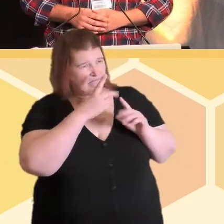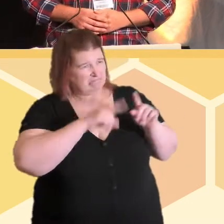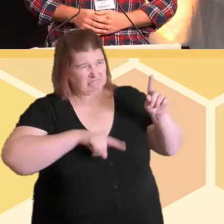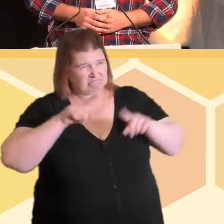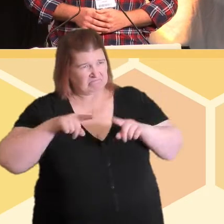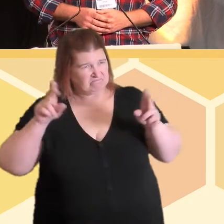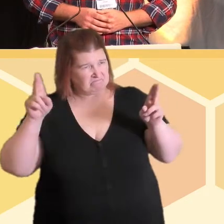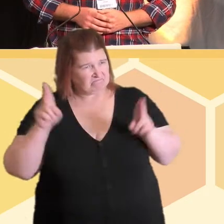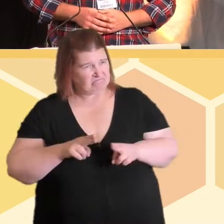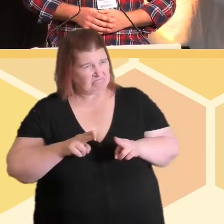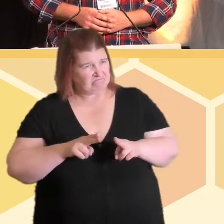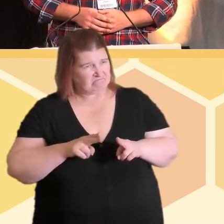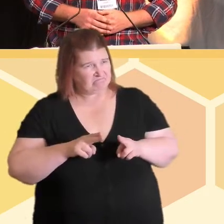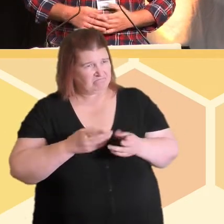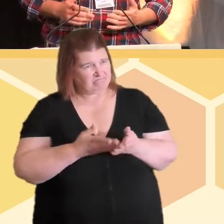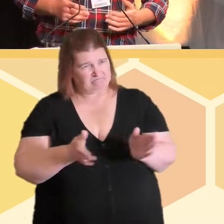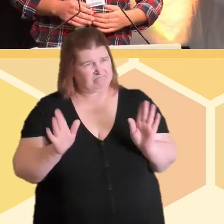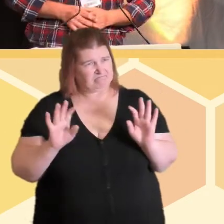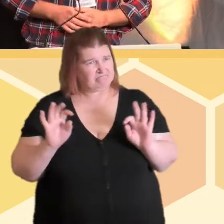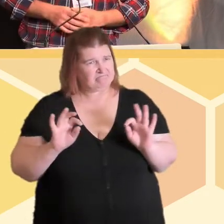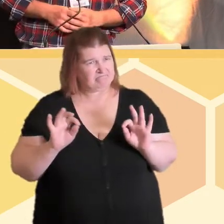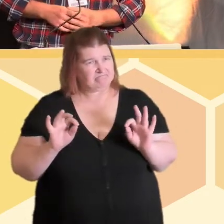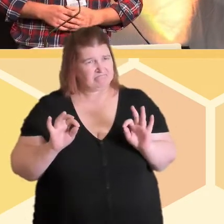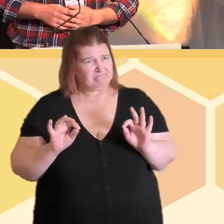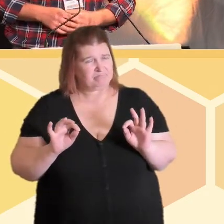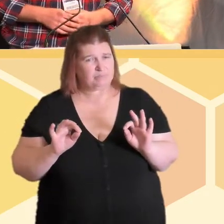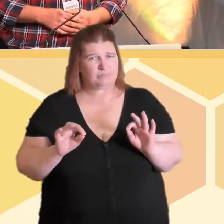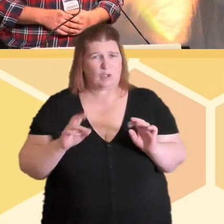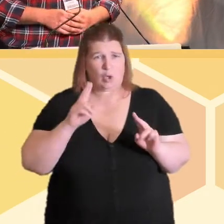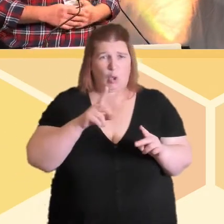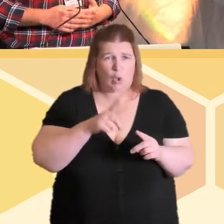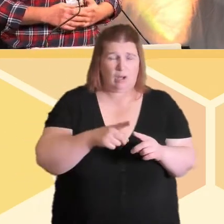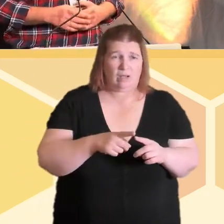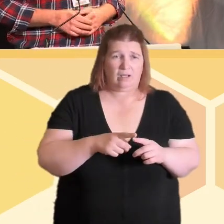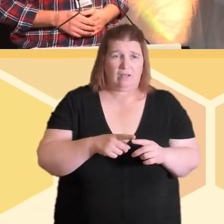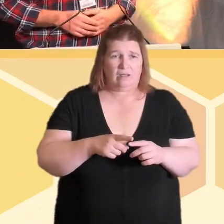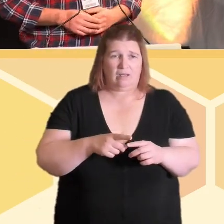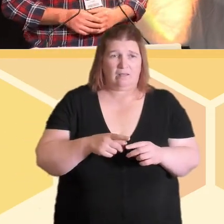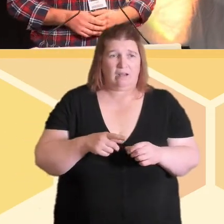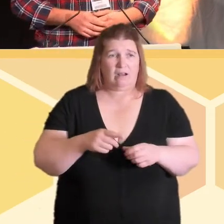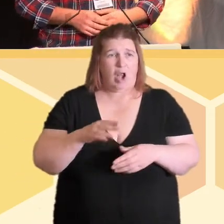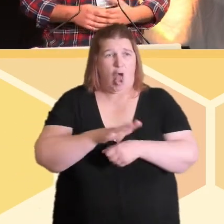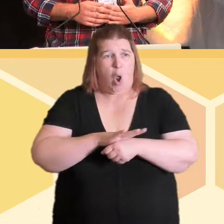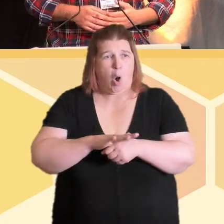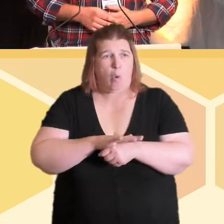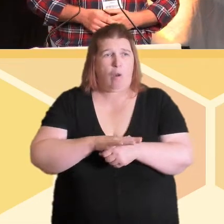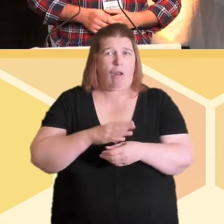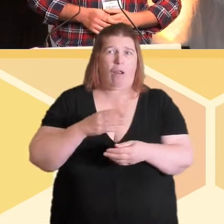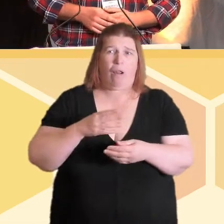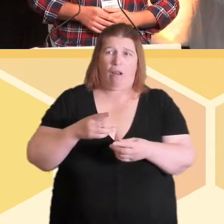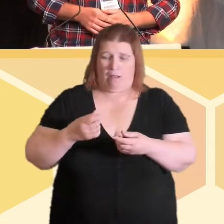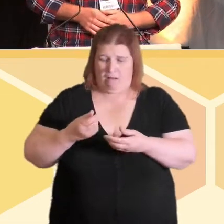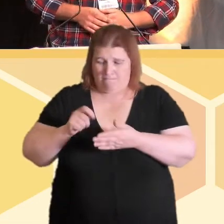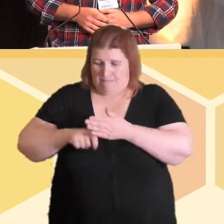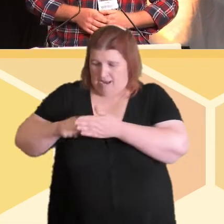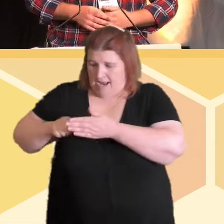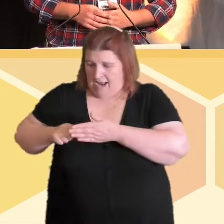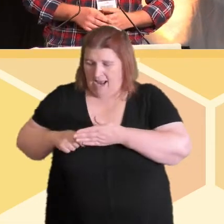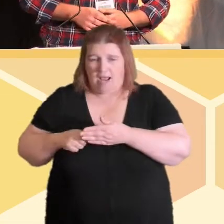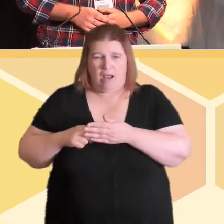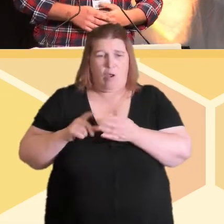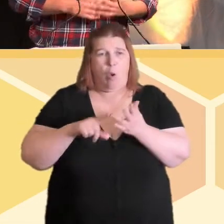people groups represented. There's almost always an increased cost for locally sourced, organic, animal-friendly and fair